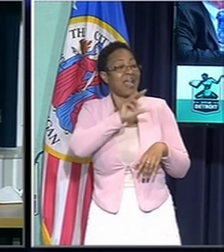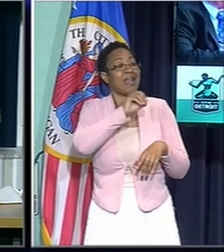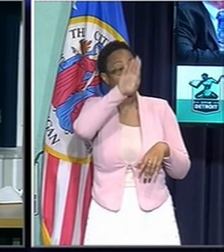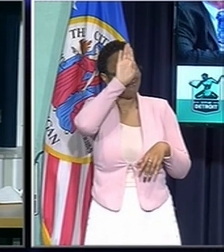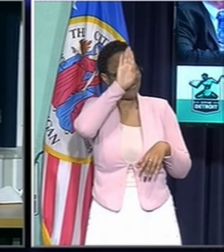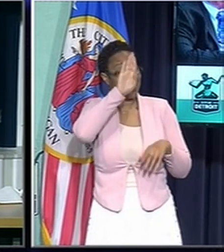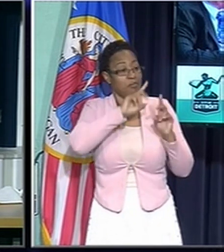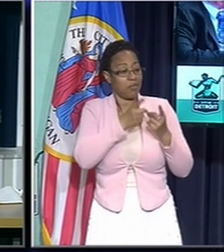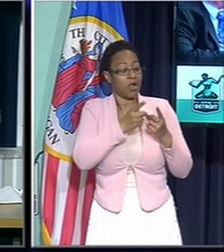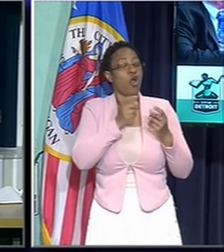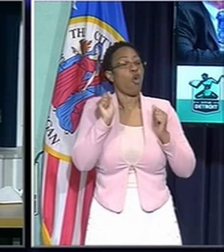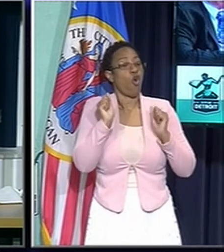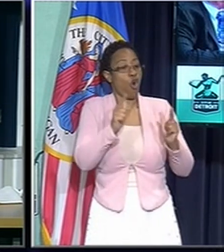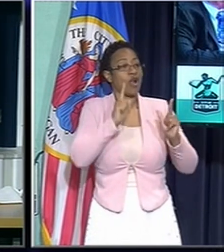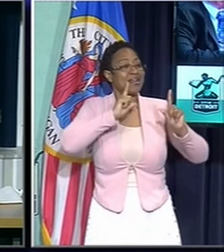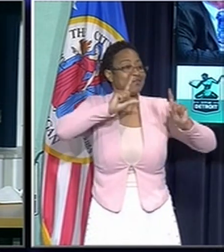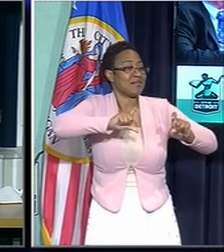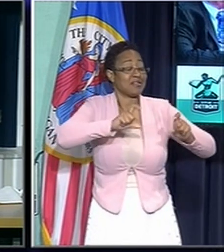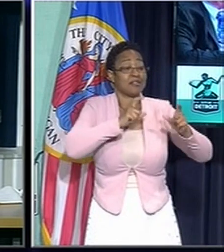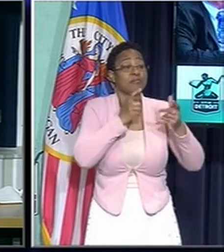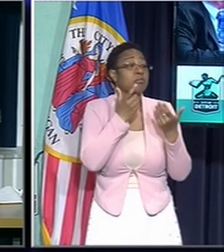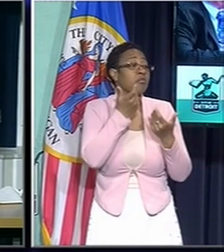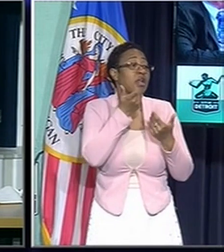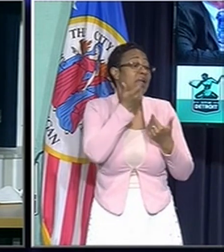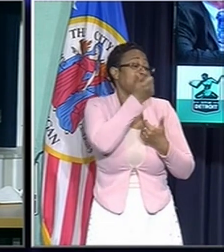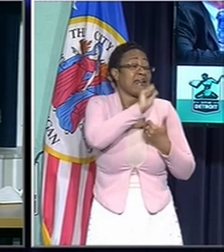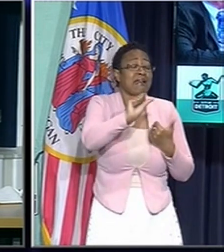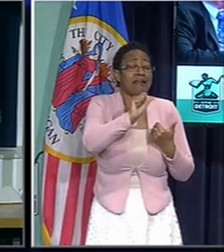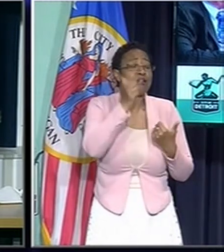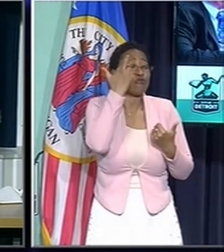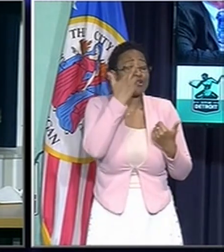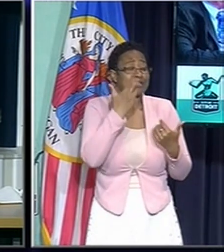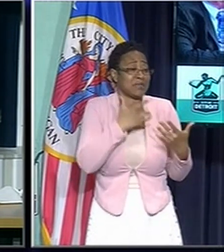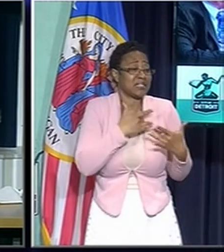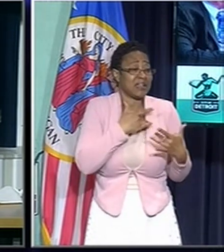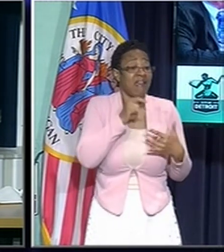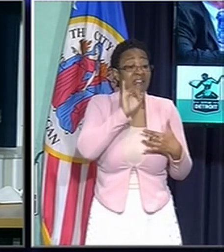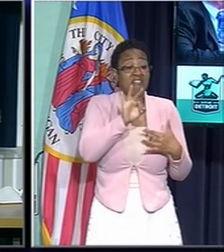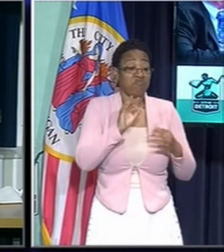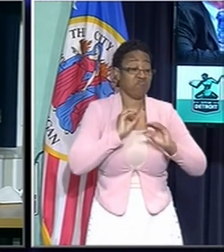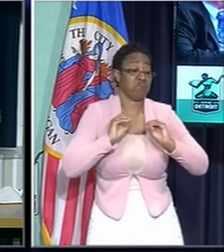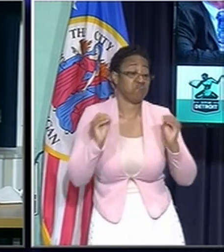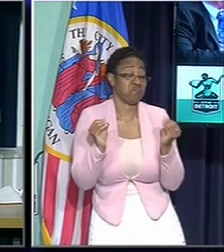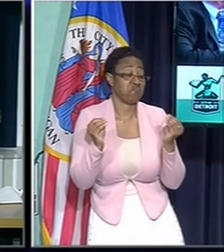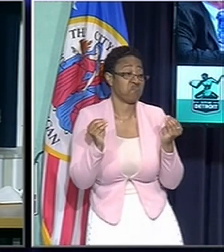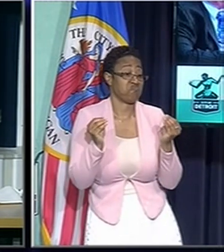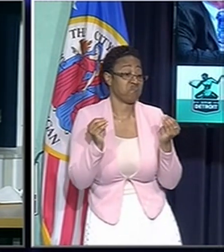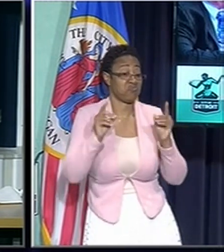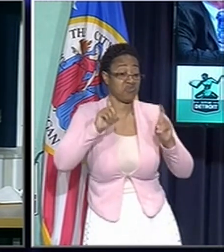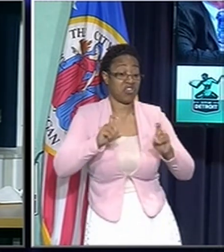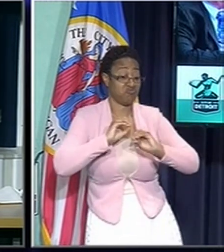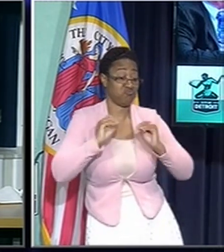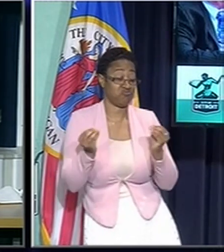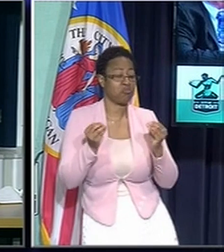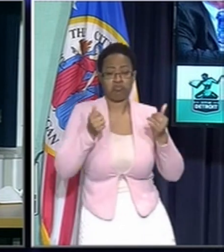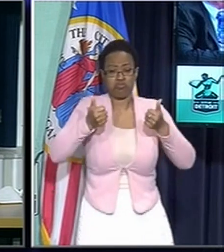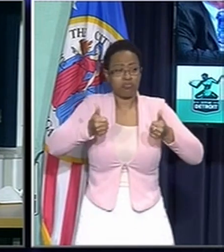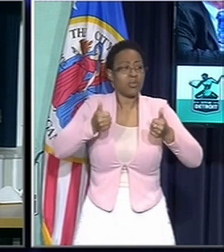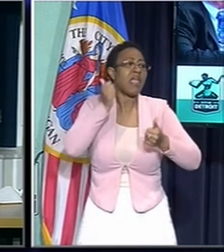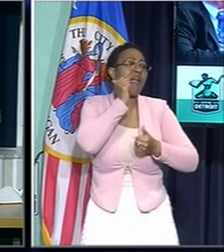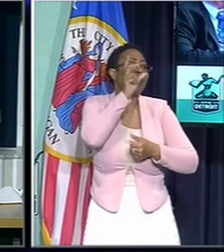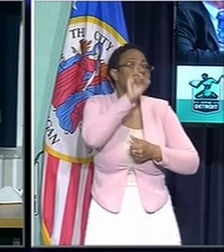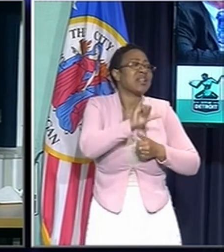gets tested if there's any reason whatever to be concerned. If they're negative, every single day when you walk in,